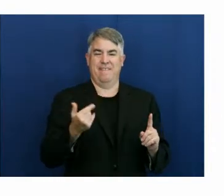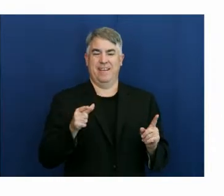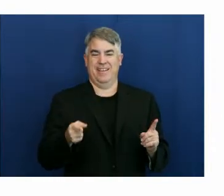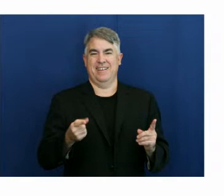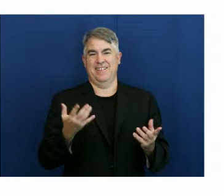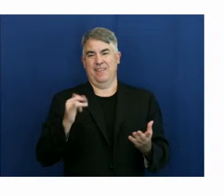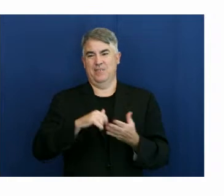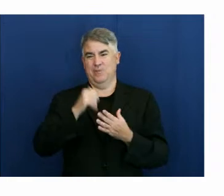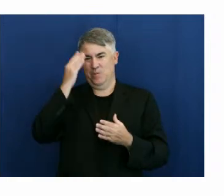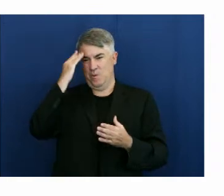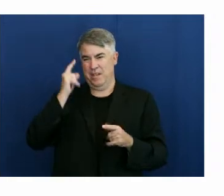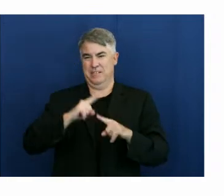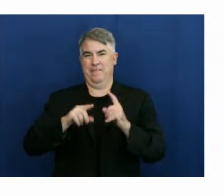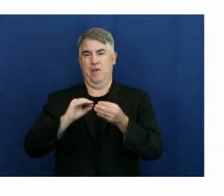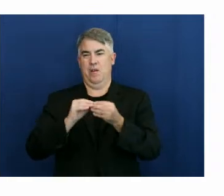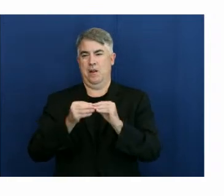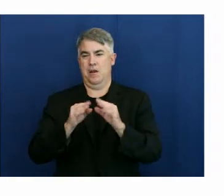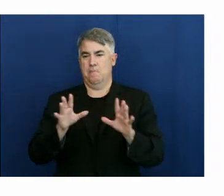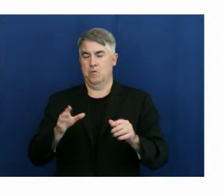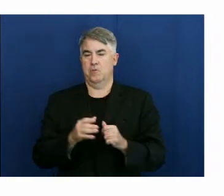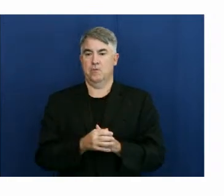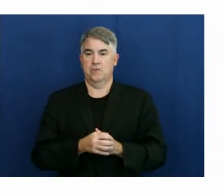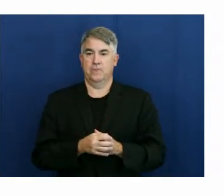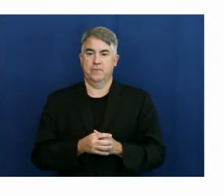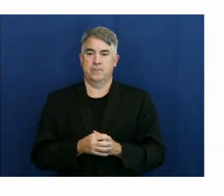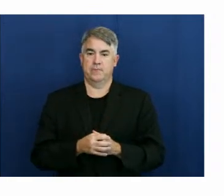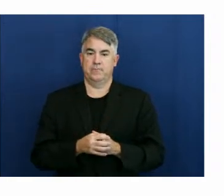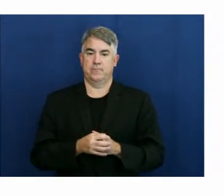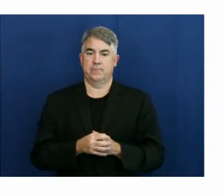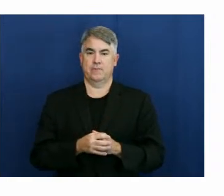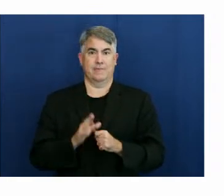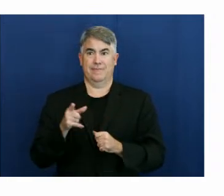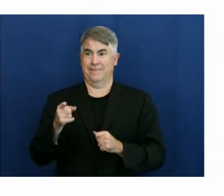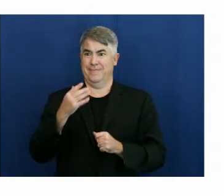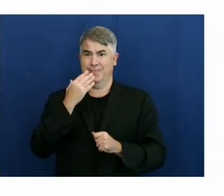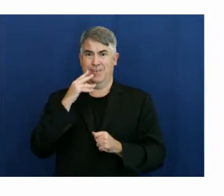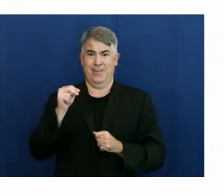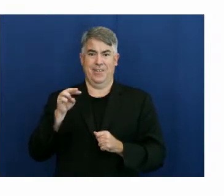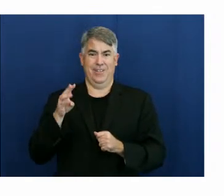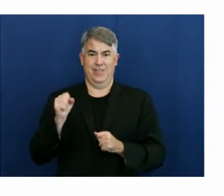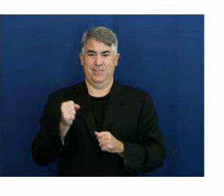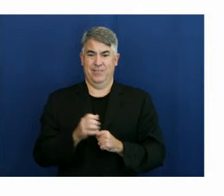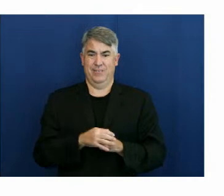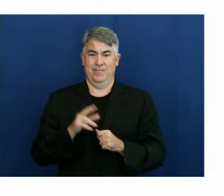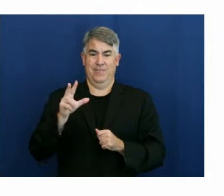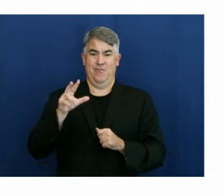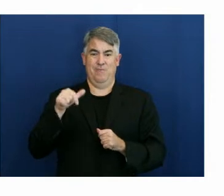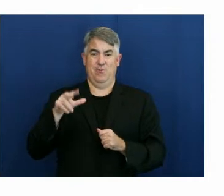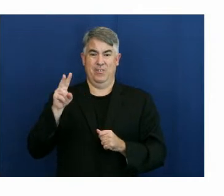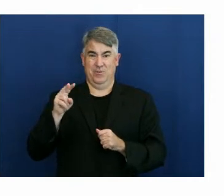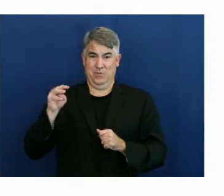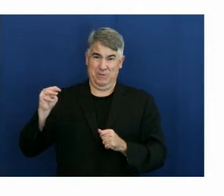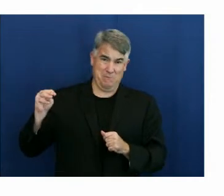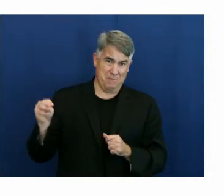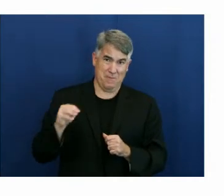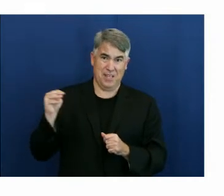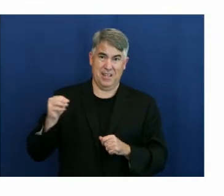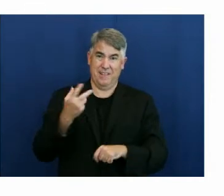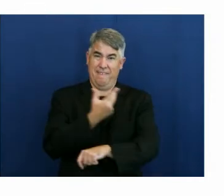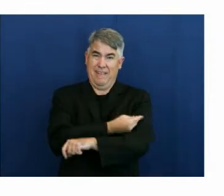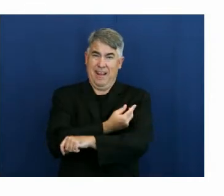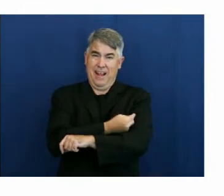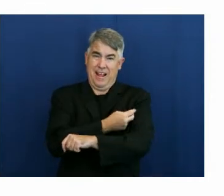to 15-year-olds are eligible. But again, you see 3.2 million doses administered,